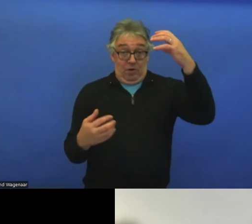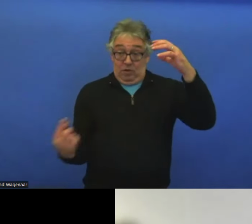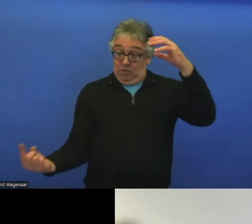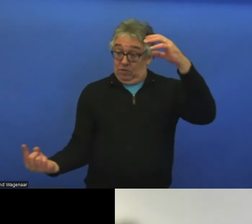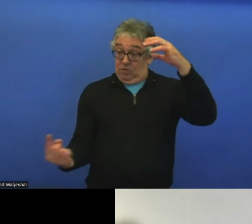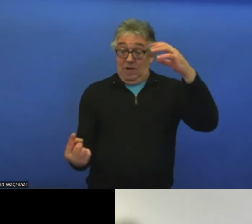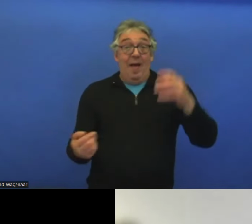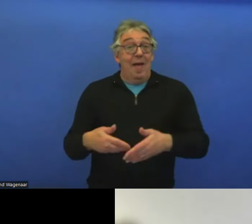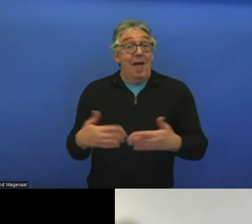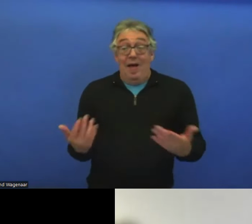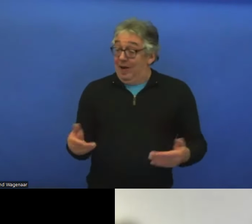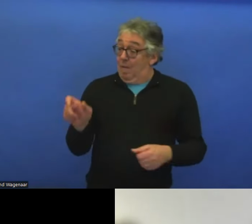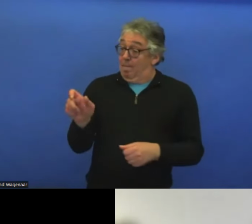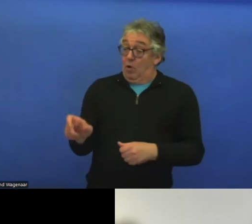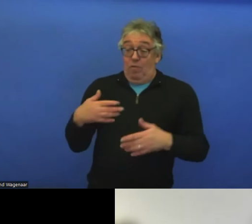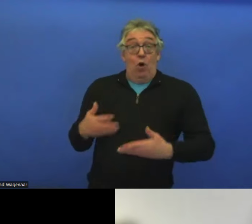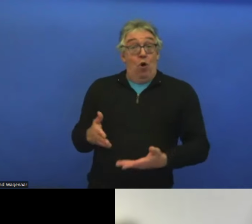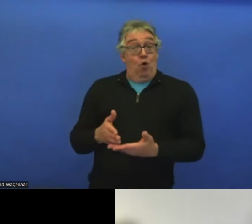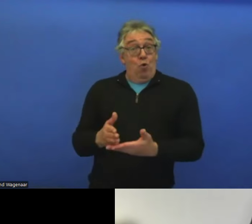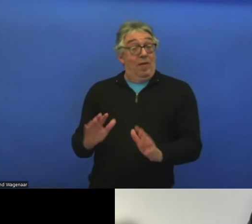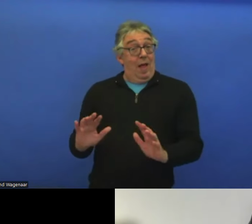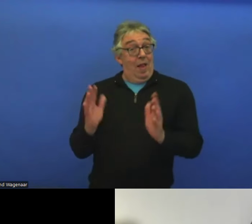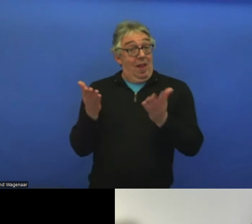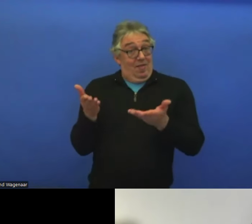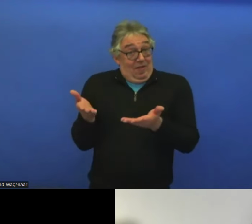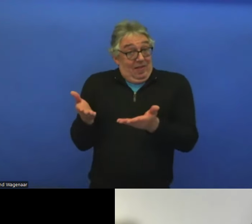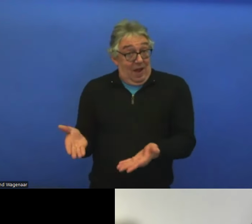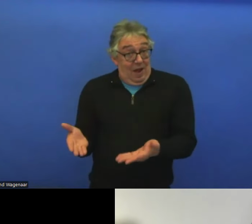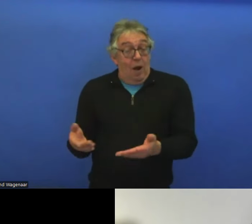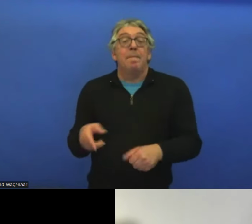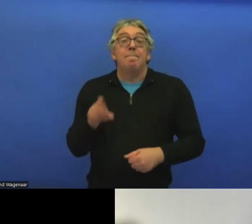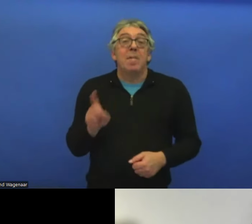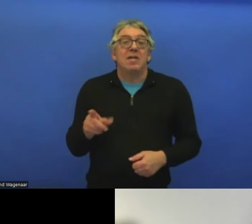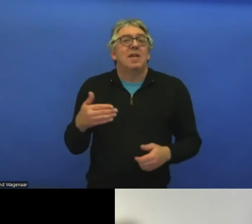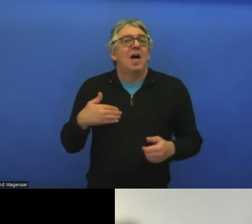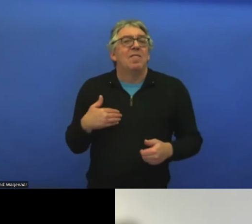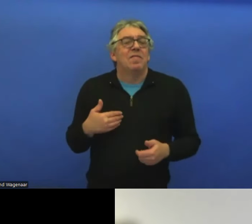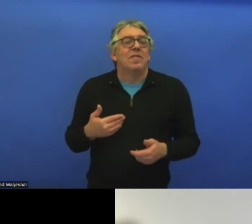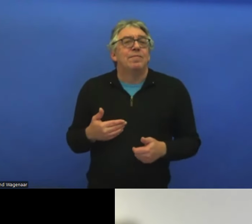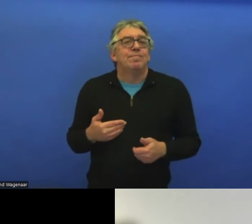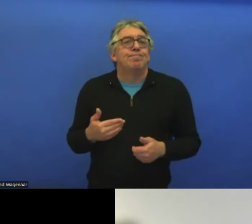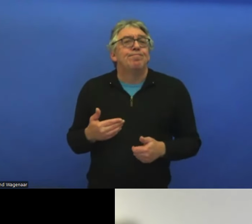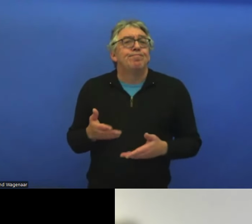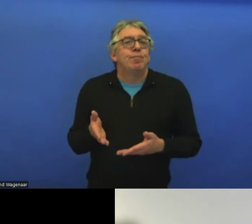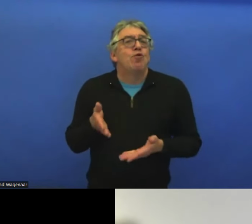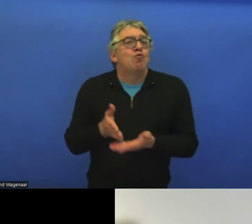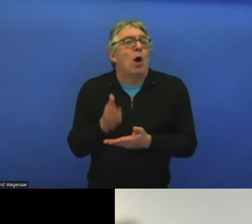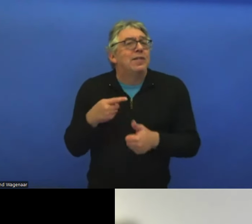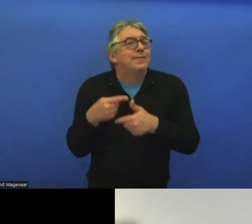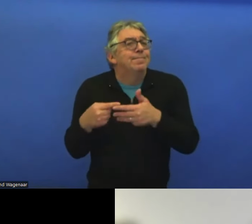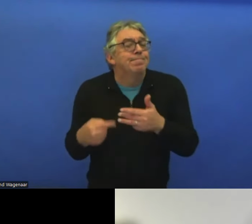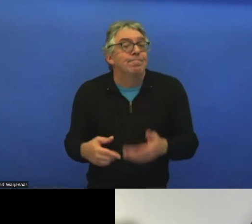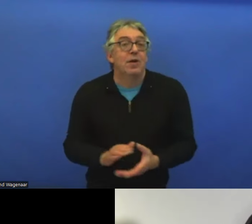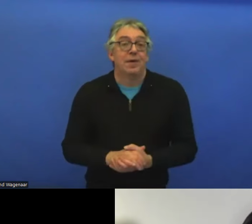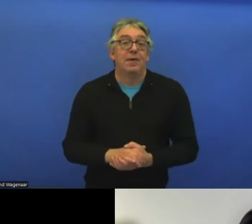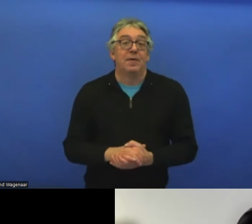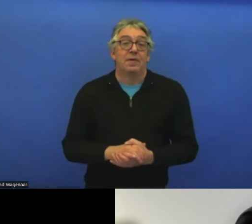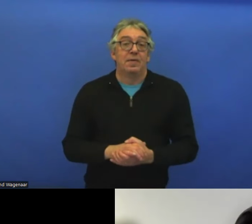equal opportunities, at least to certain levels of rights. Then there are discussions in terms of